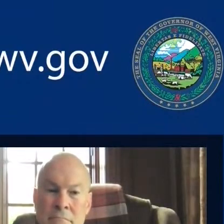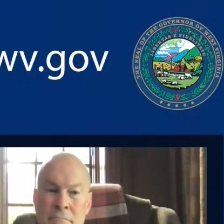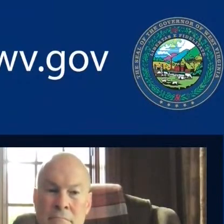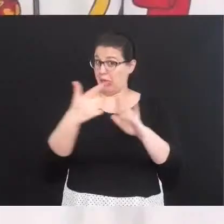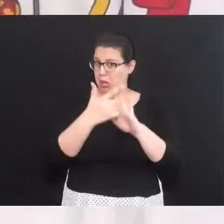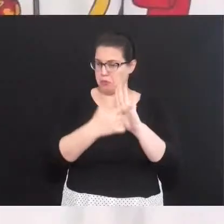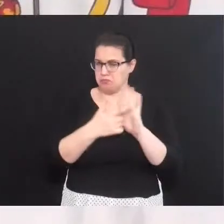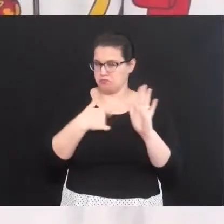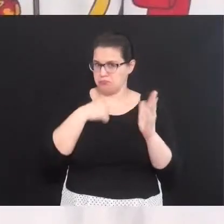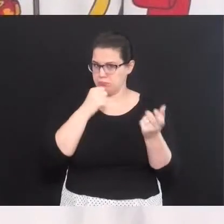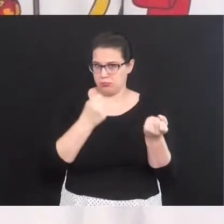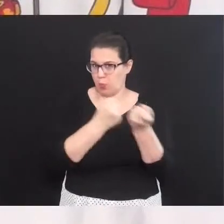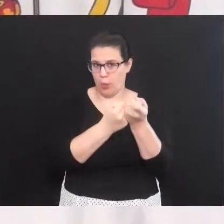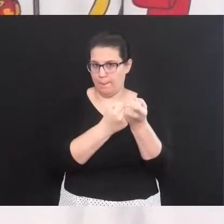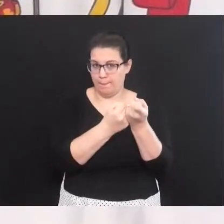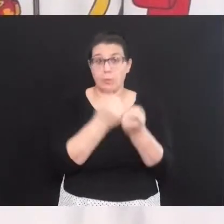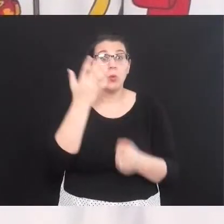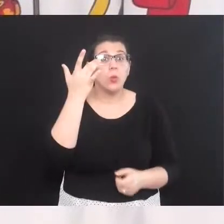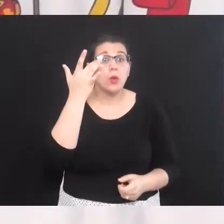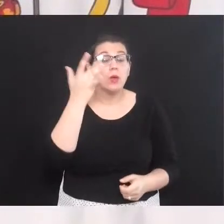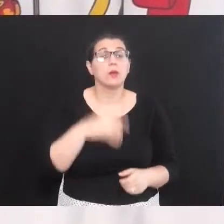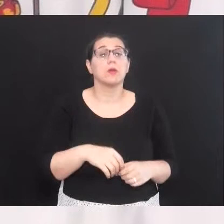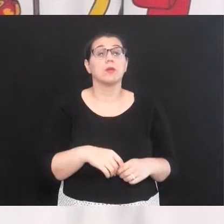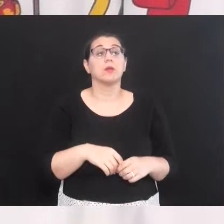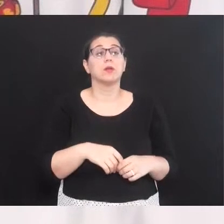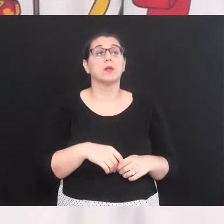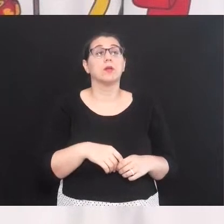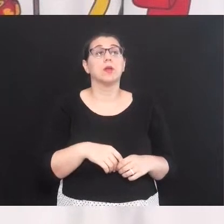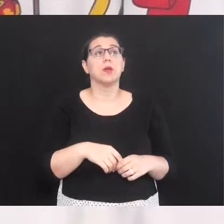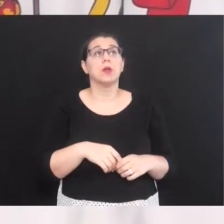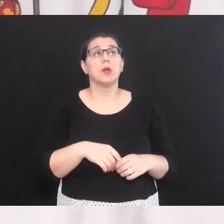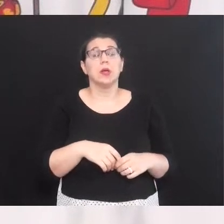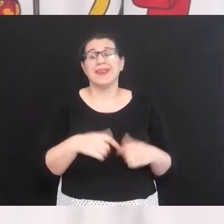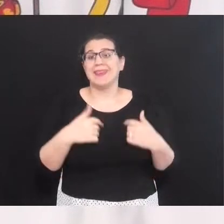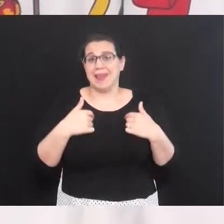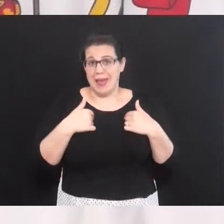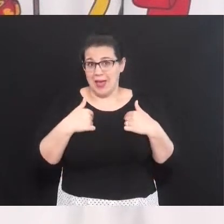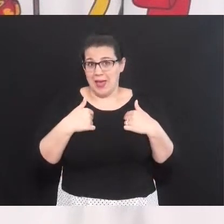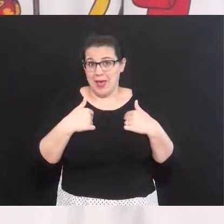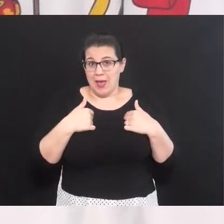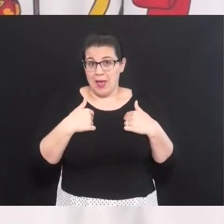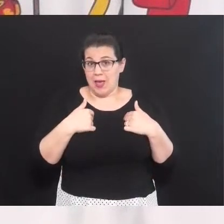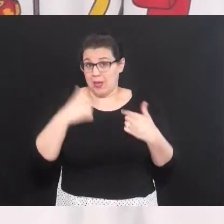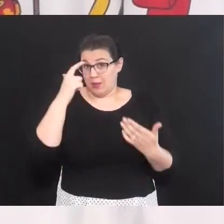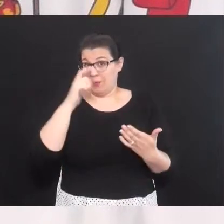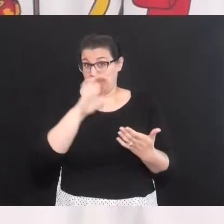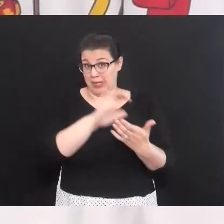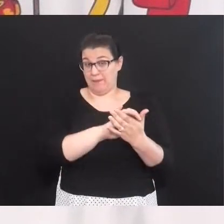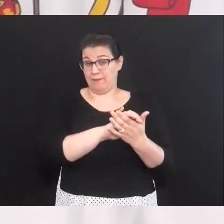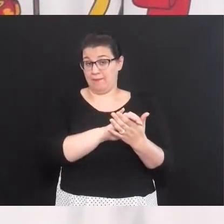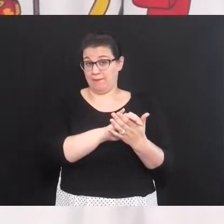type of legislation, and the reason that I wouldn't is I just believe just this, that